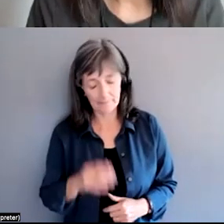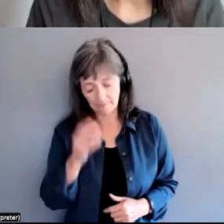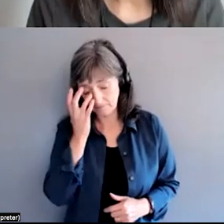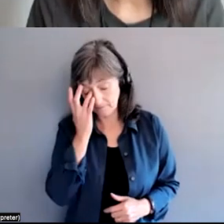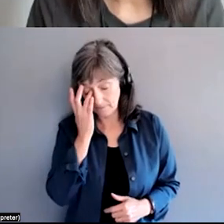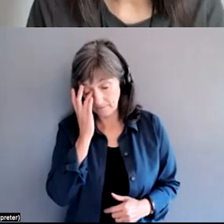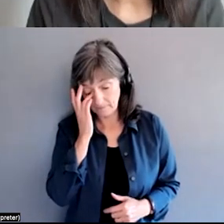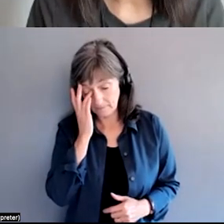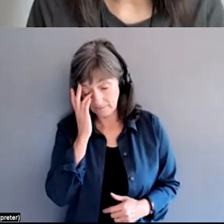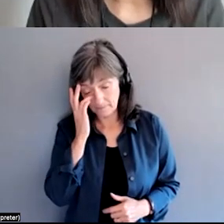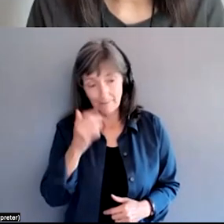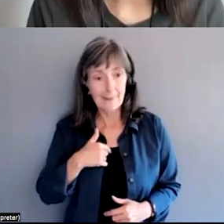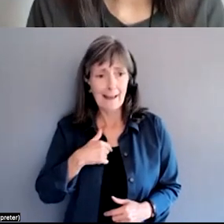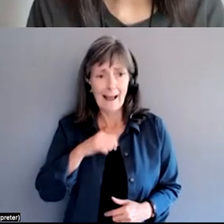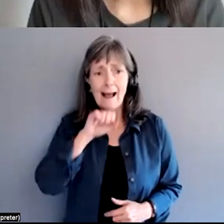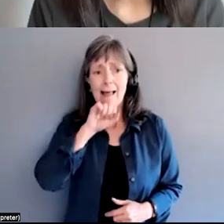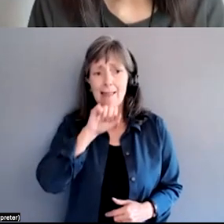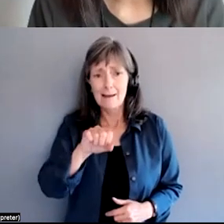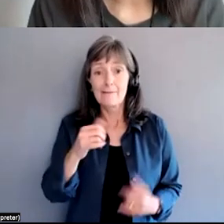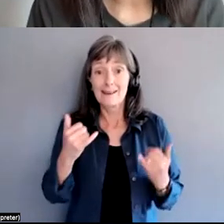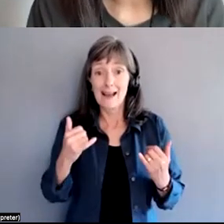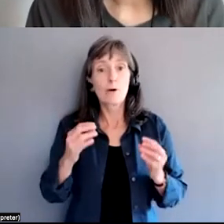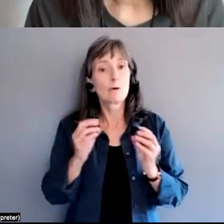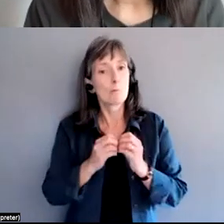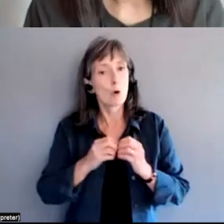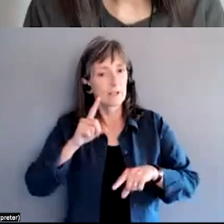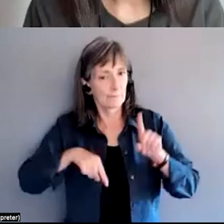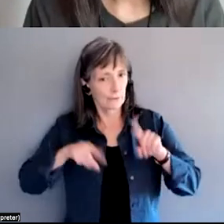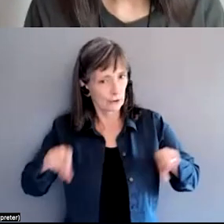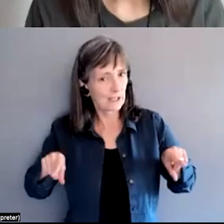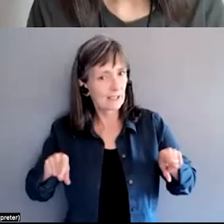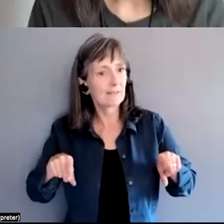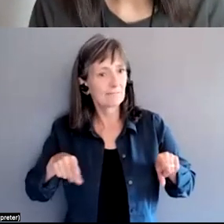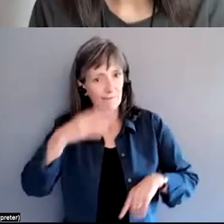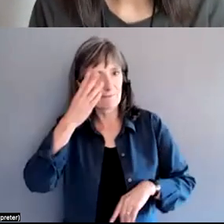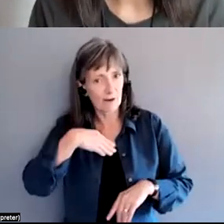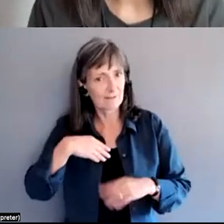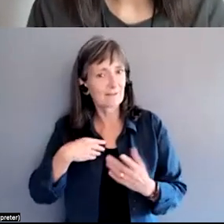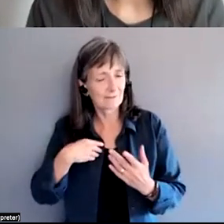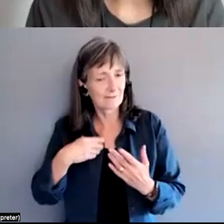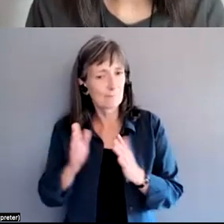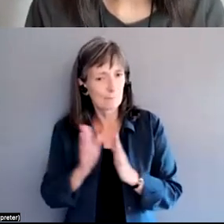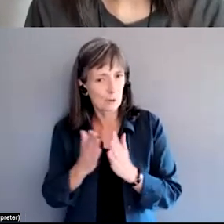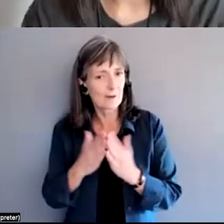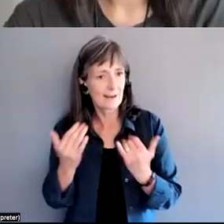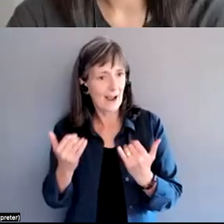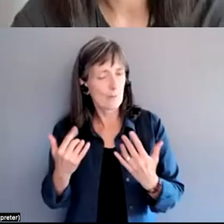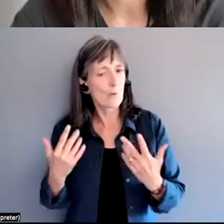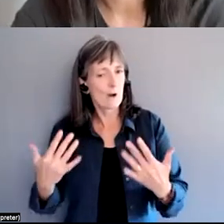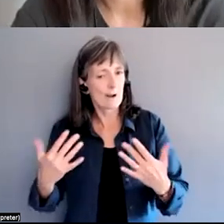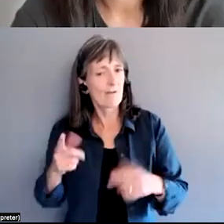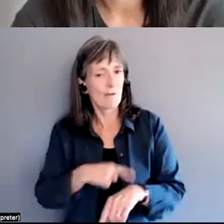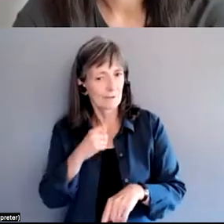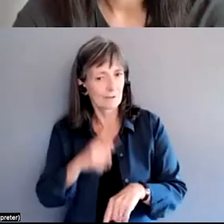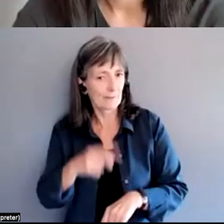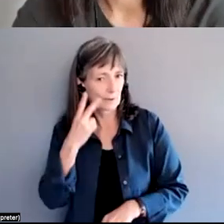I'm loving how we're seeing more representation on covers. I think that's really important. I've been waiting a long time to see that,